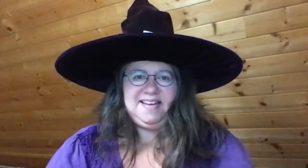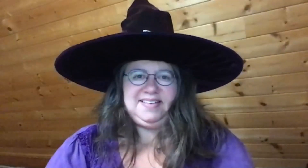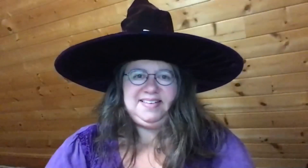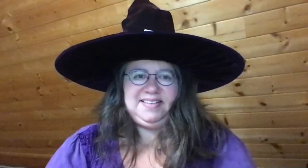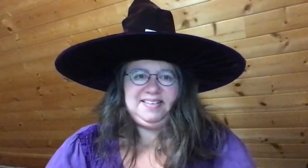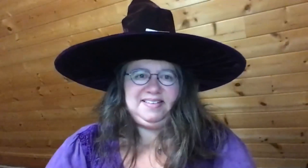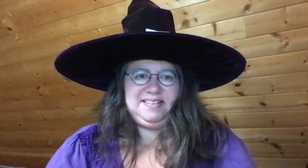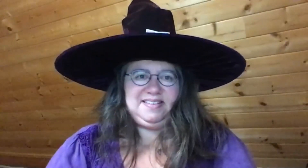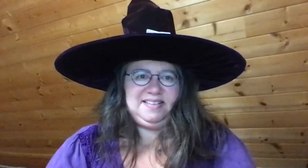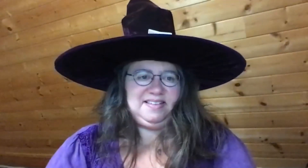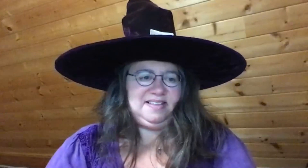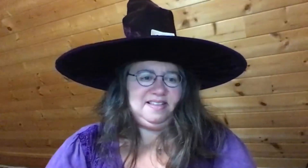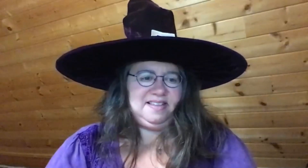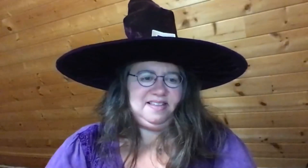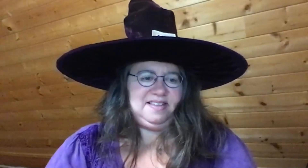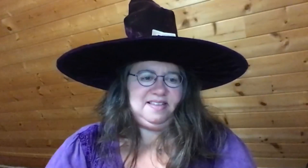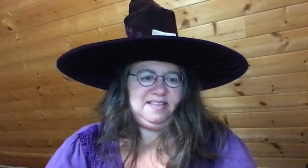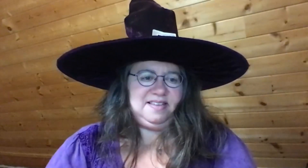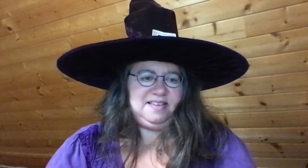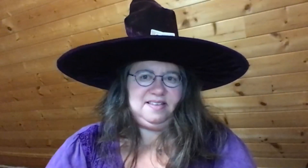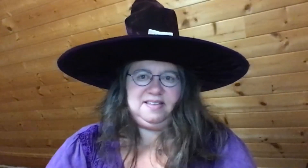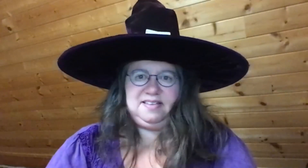in line.